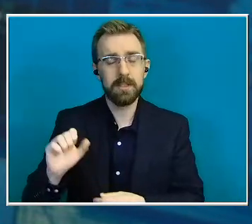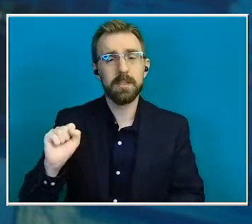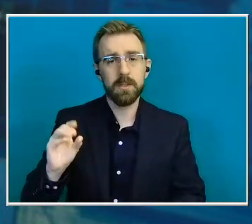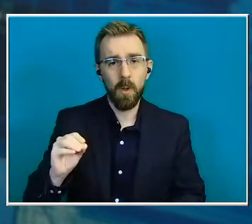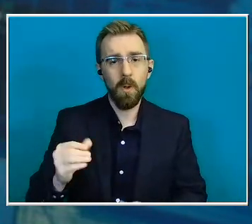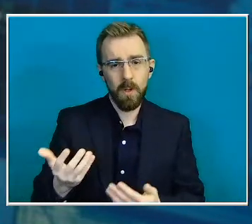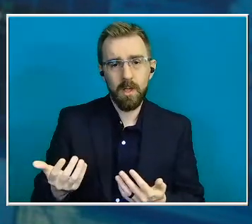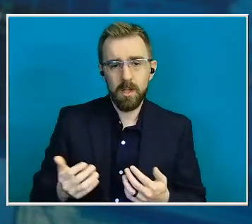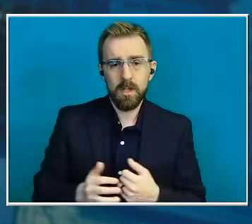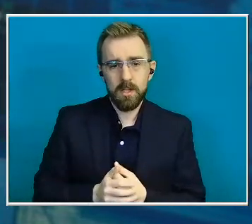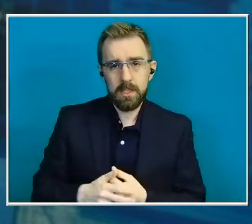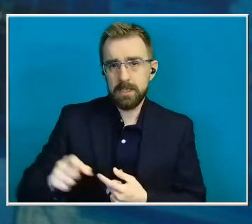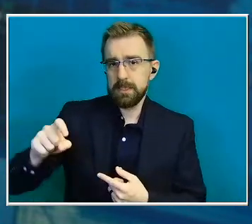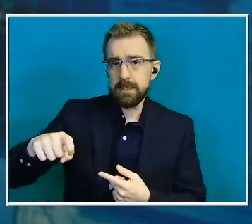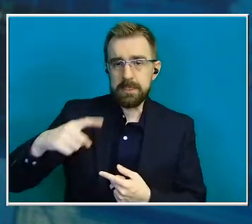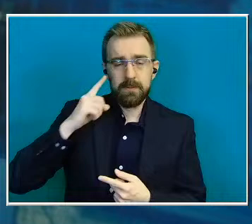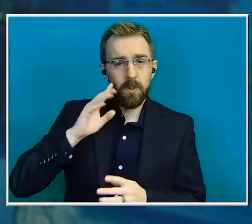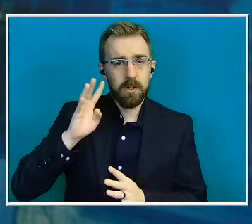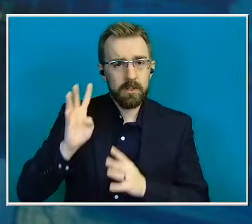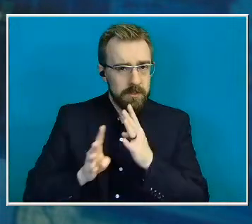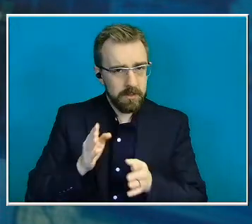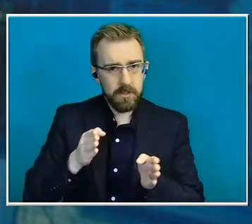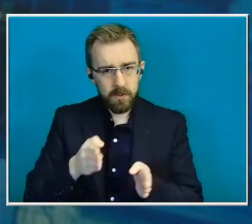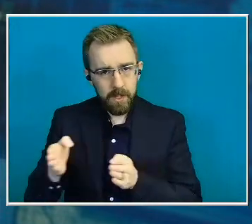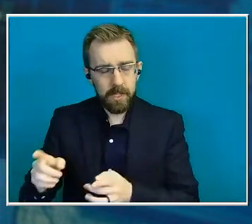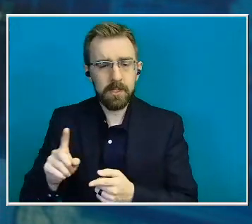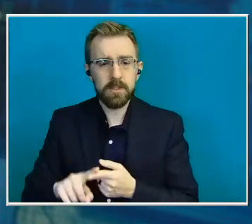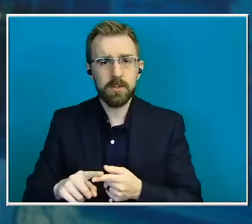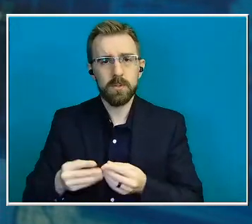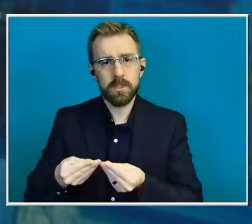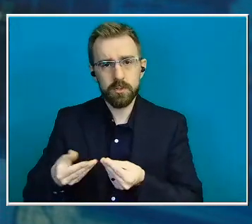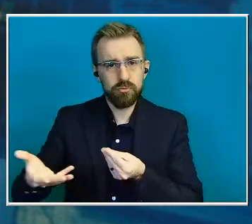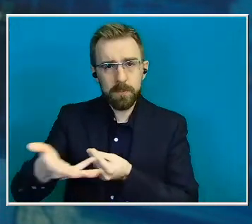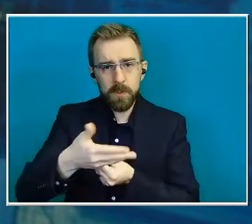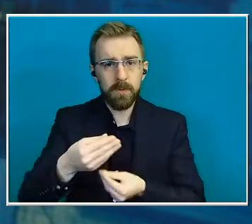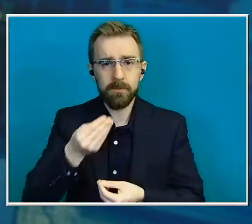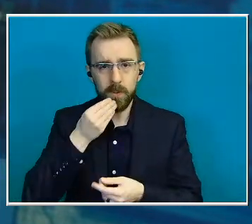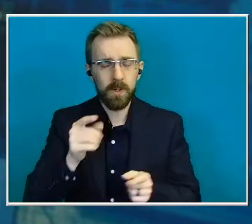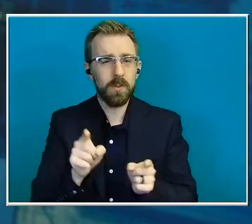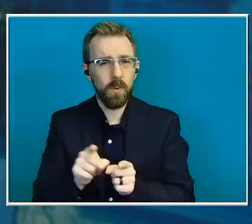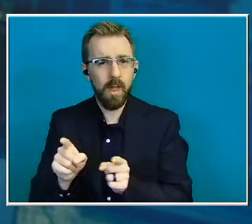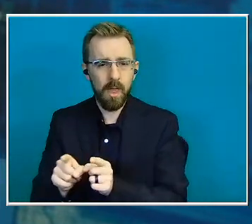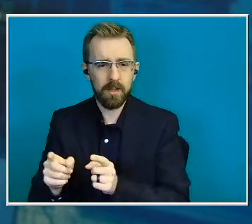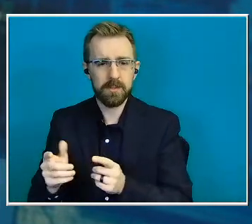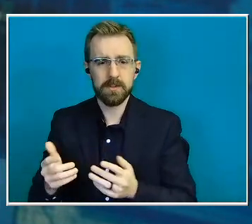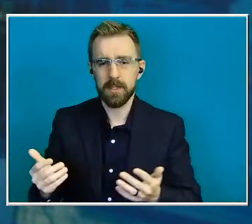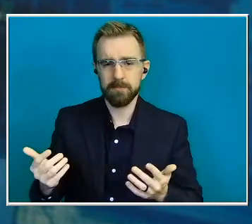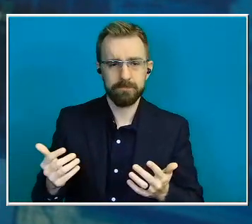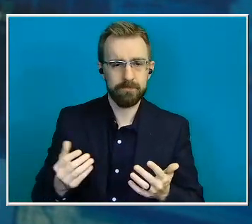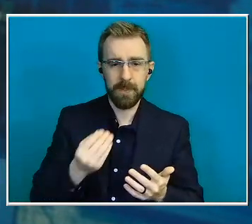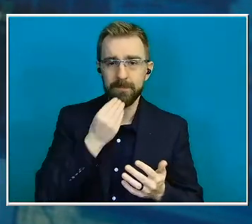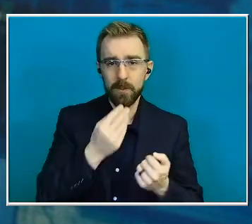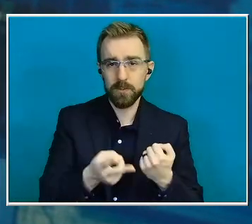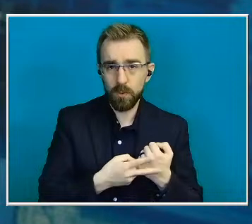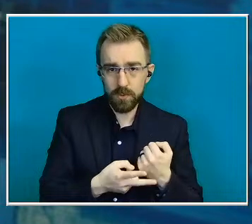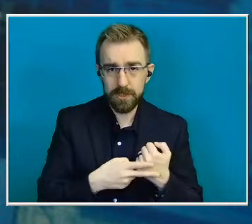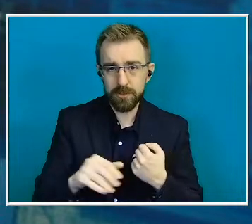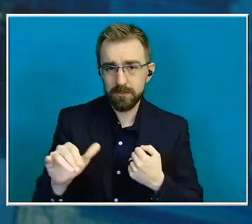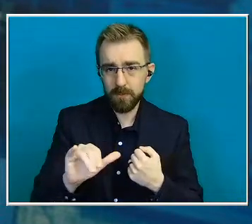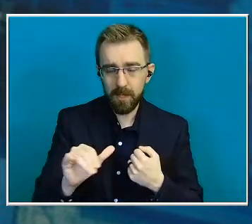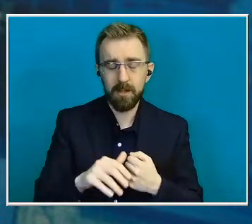for innovative ways of distributing food as well as food storage that can really